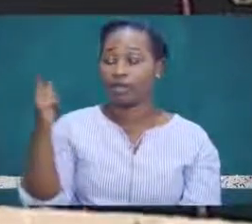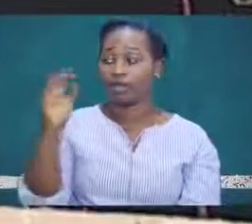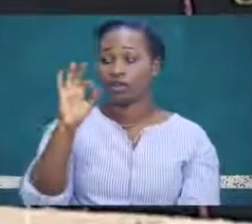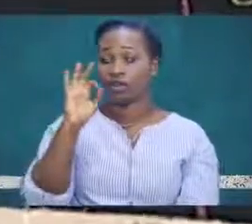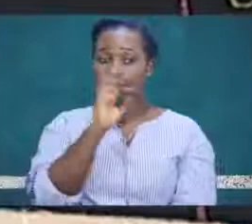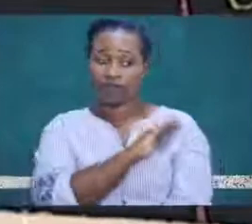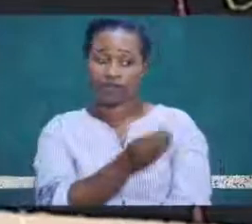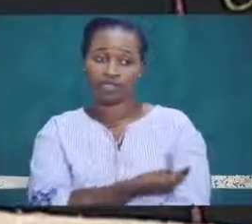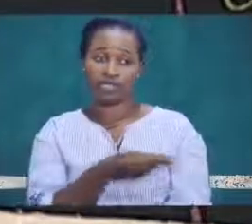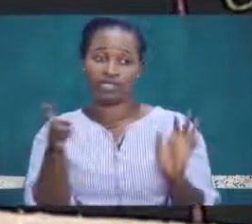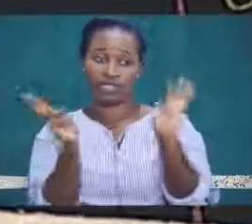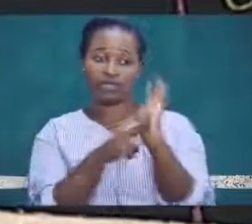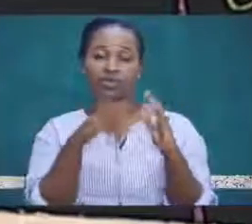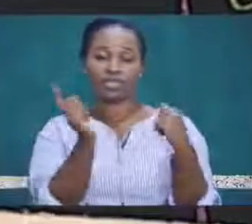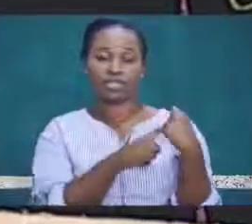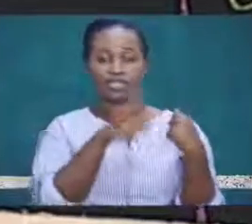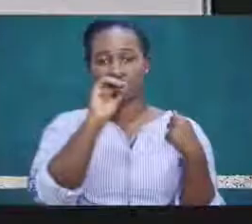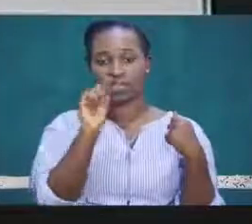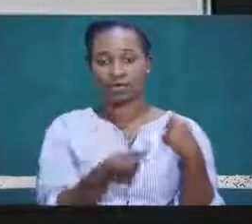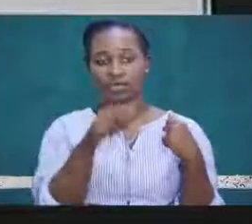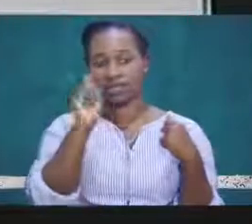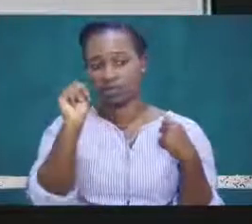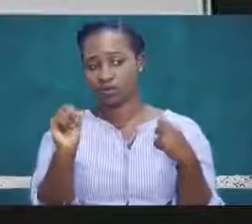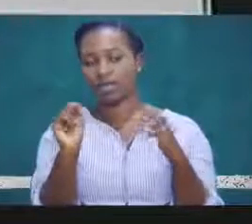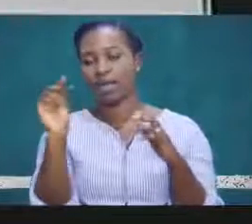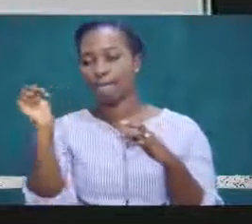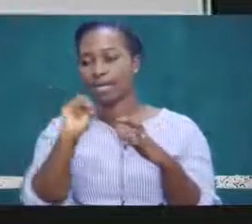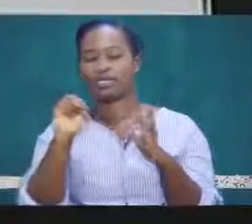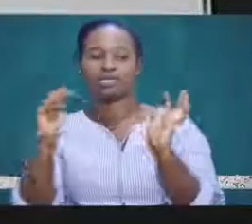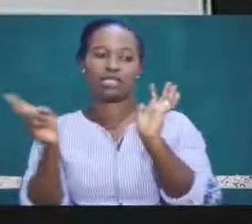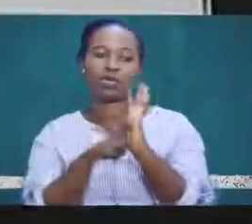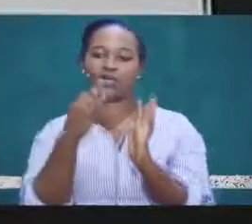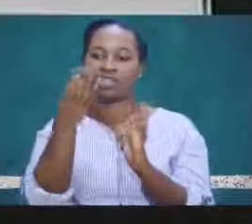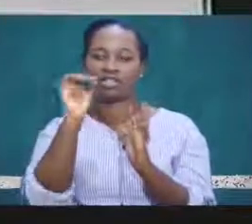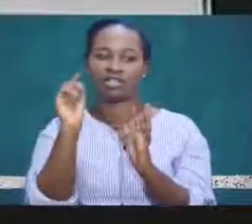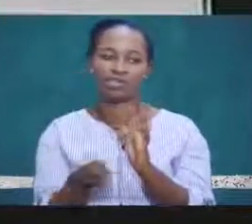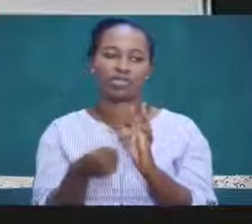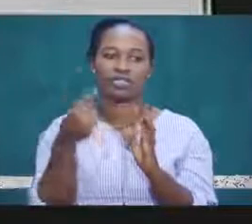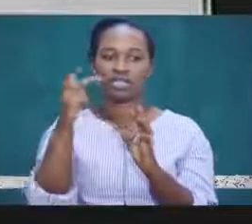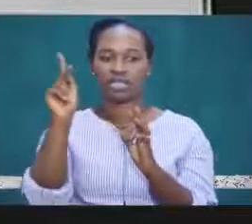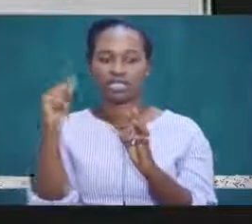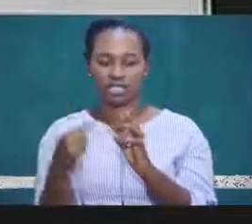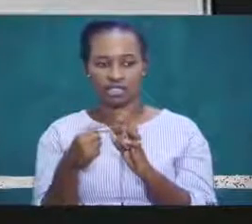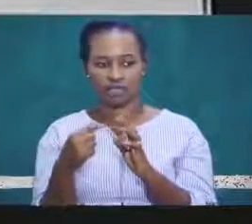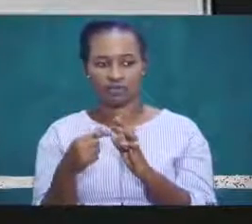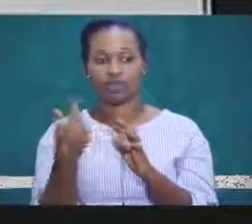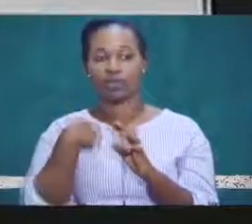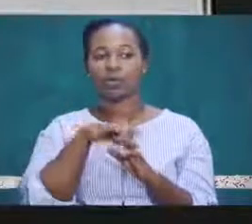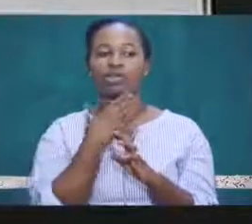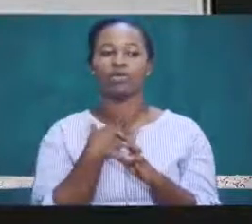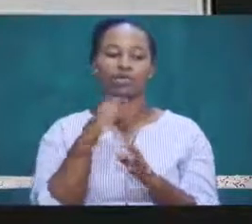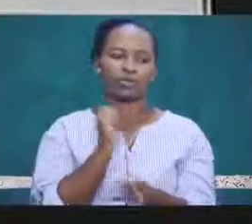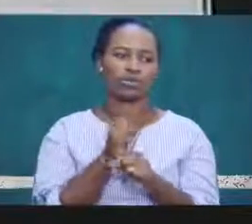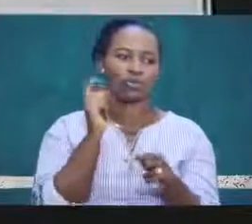is 60,000 newtons, and the mass is 30,000 kilograms. A bus is very heavy. So what we want to do is we